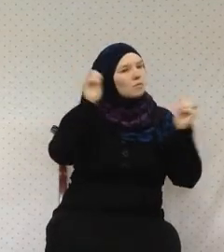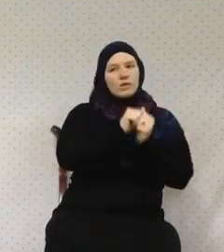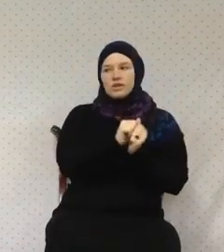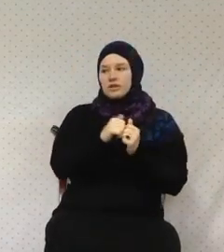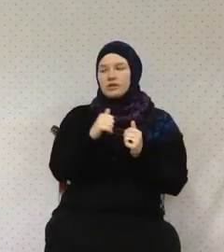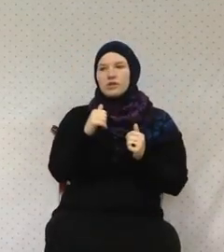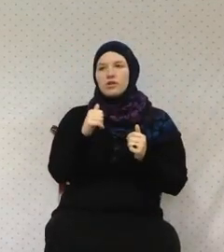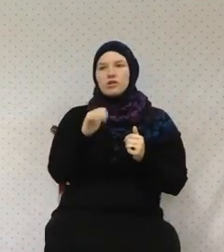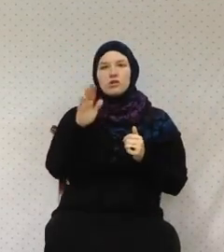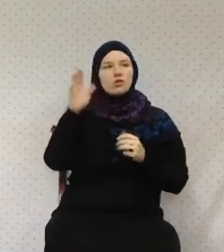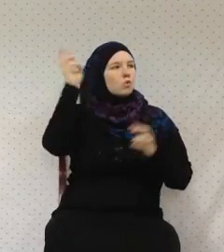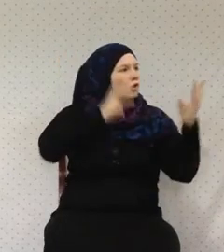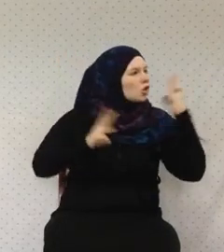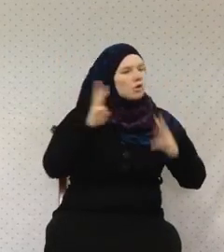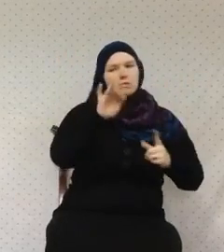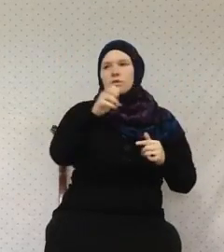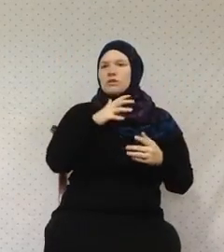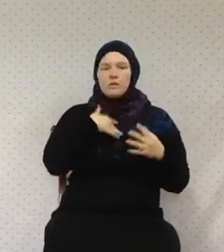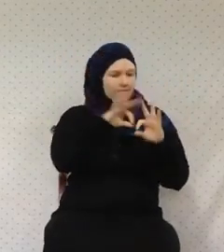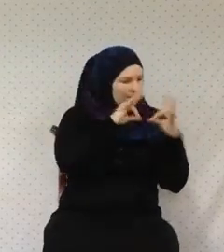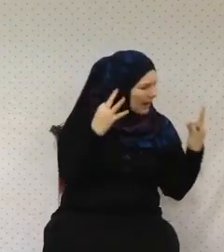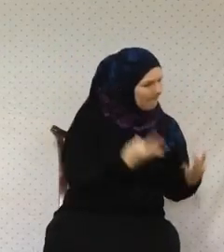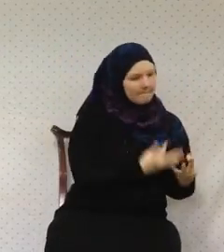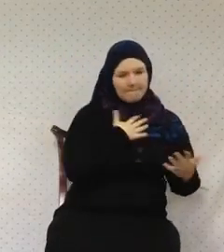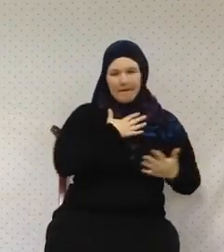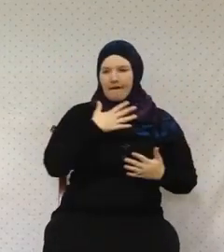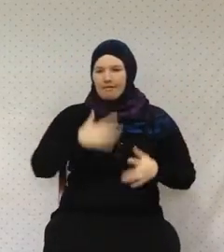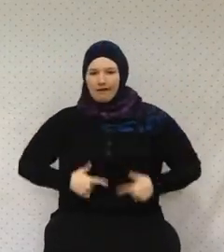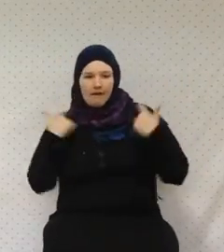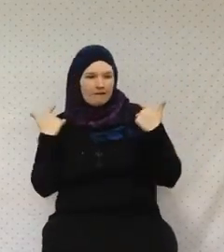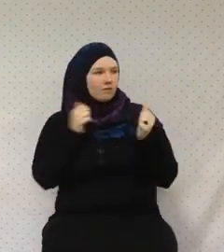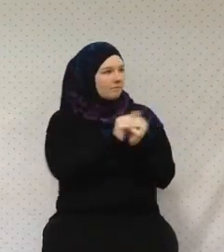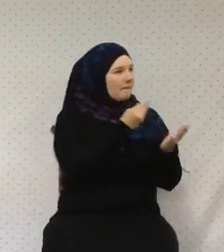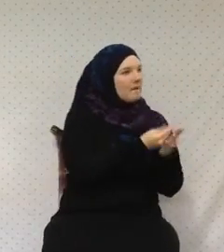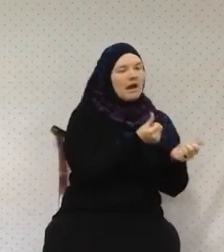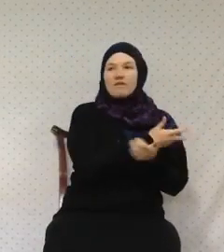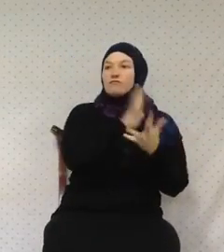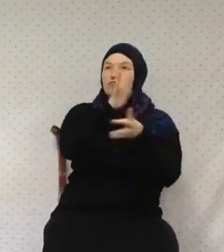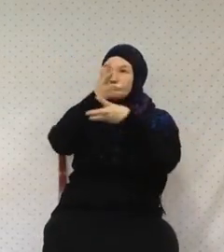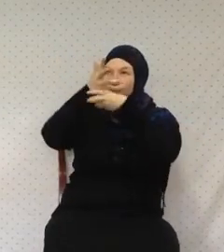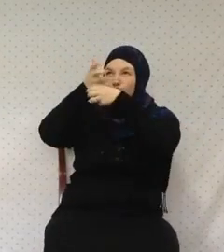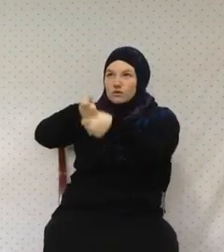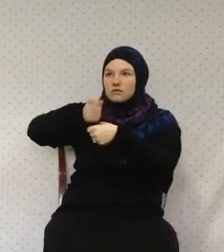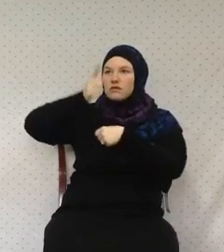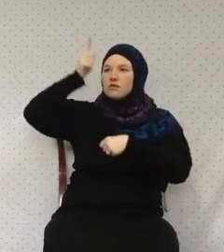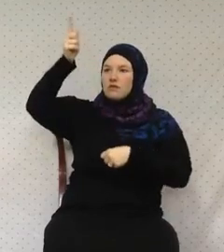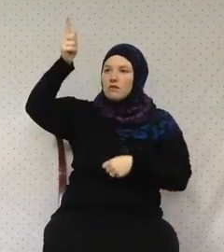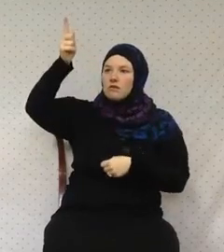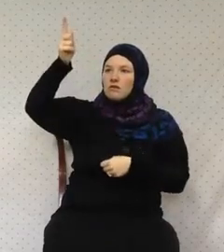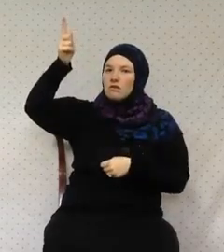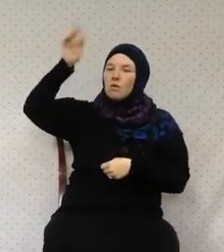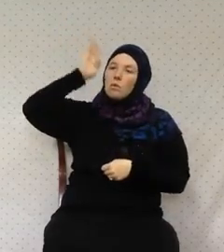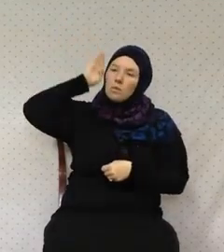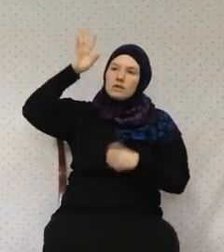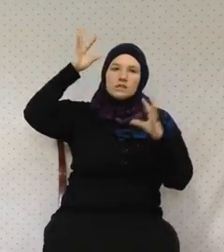your fears, with your worries, with your family, with your monies, with your everything, Allah